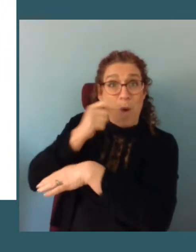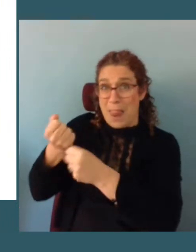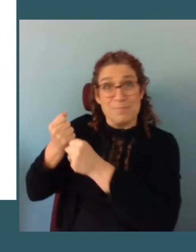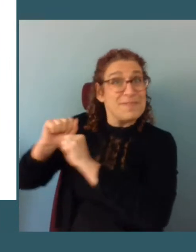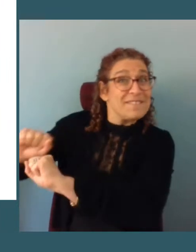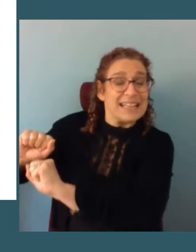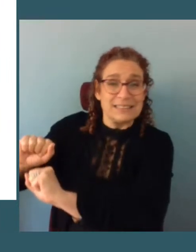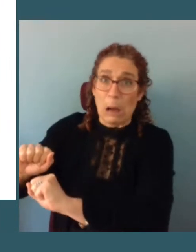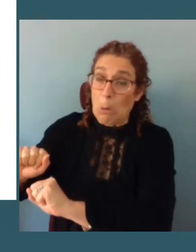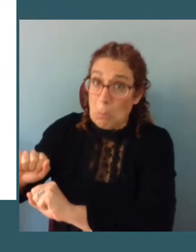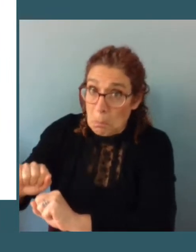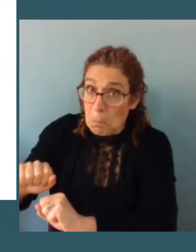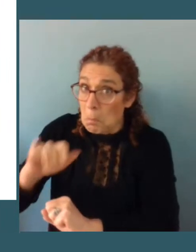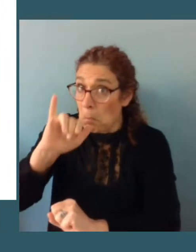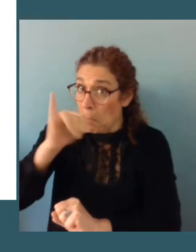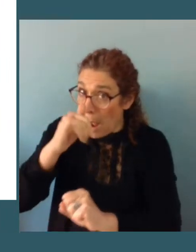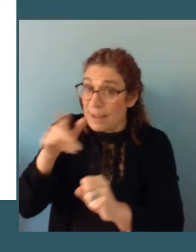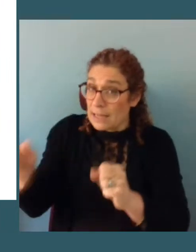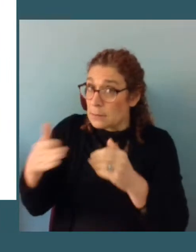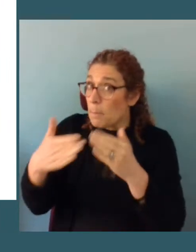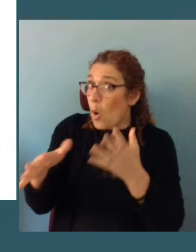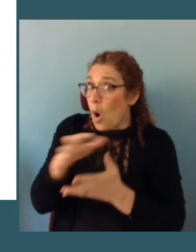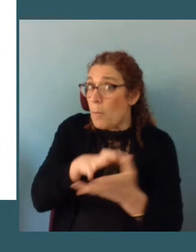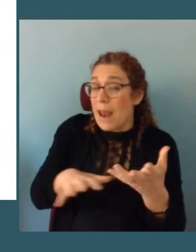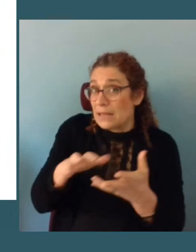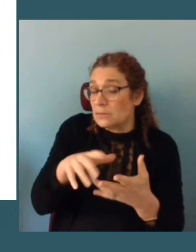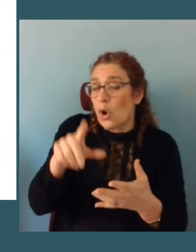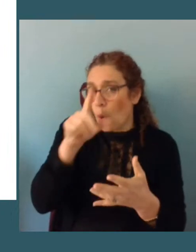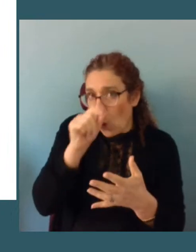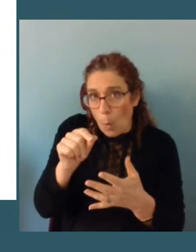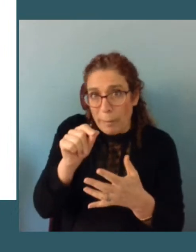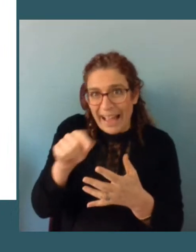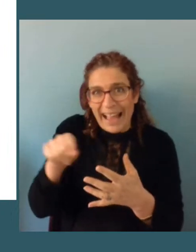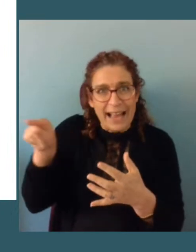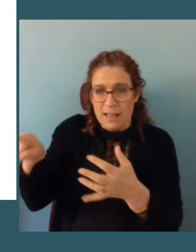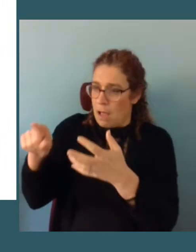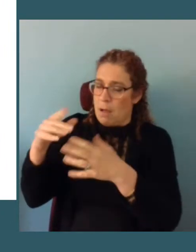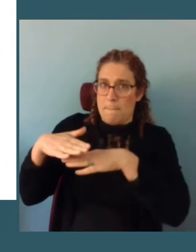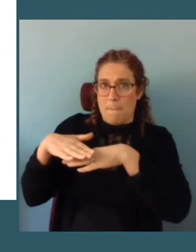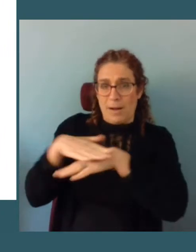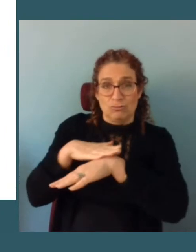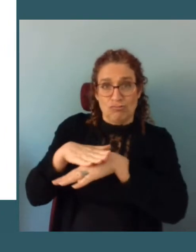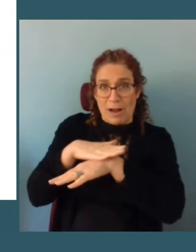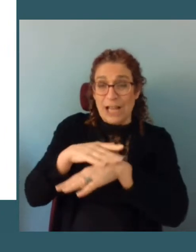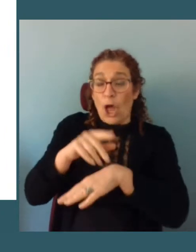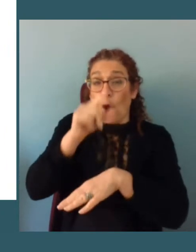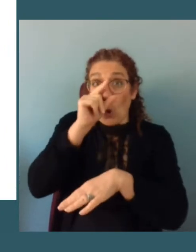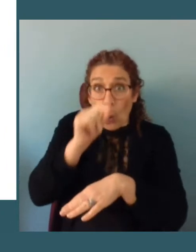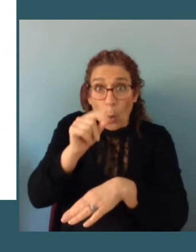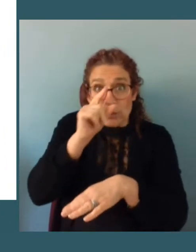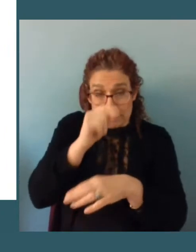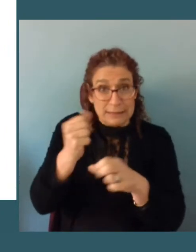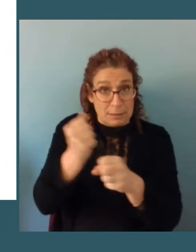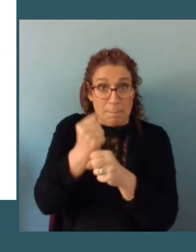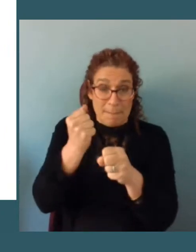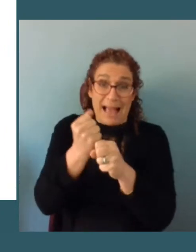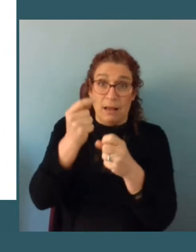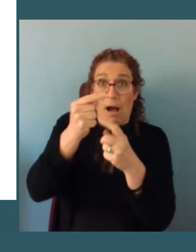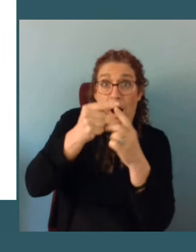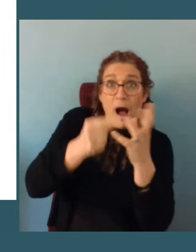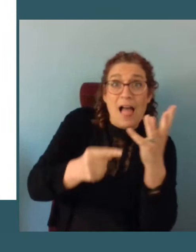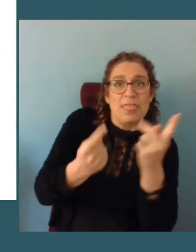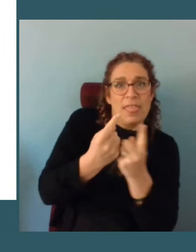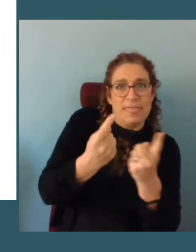a complex interaction situation where there are a whole load of other factors that come into